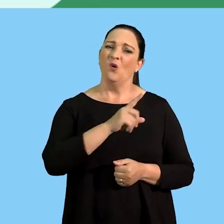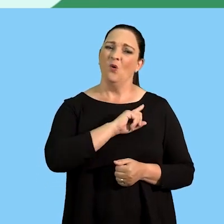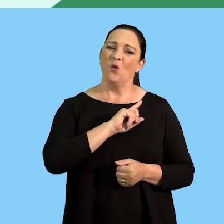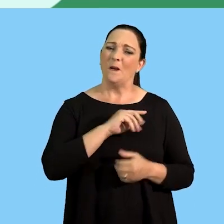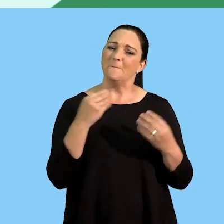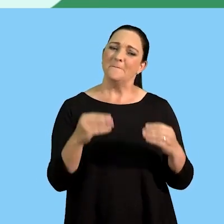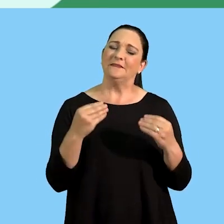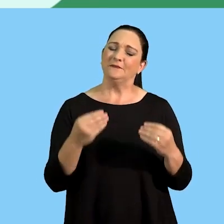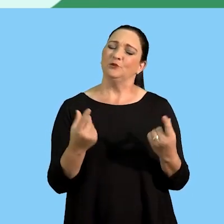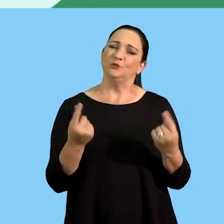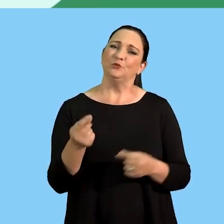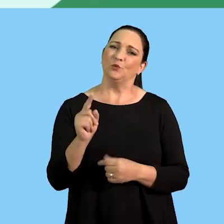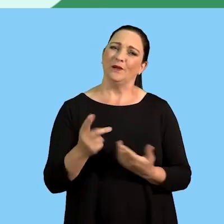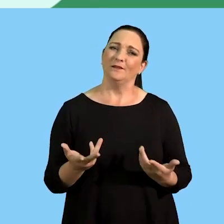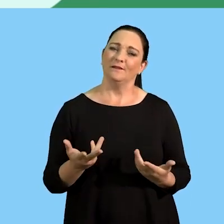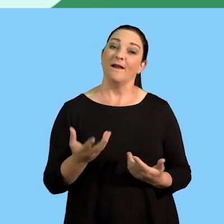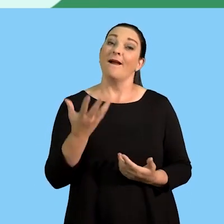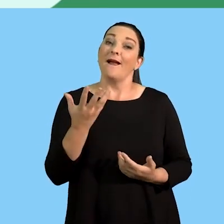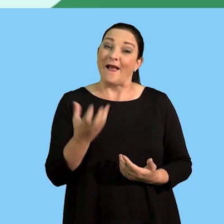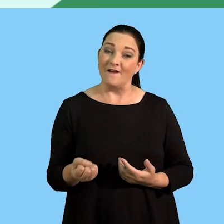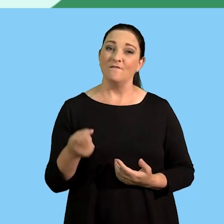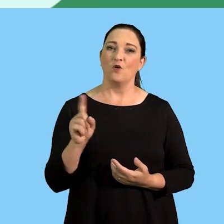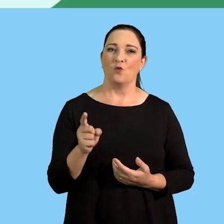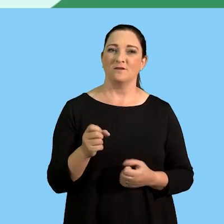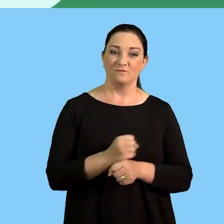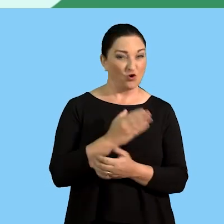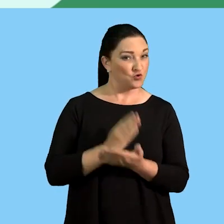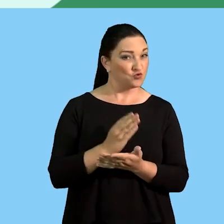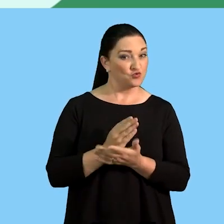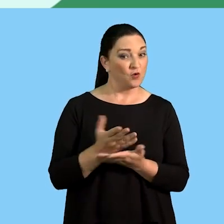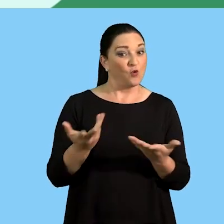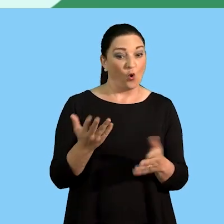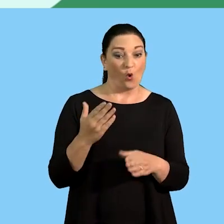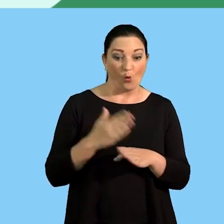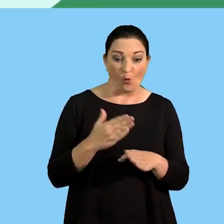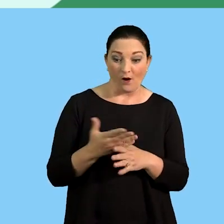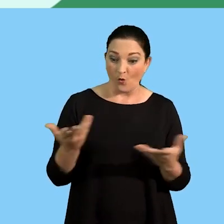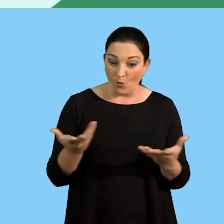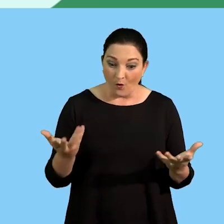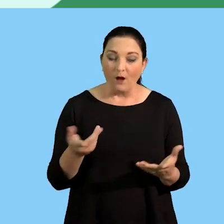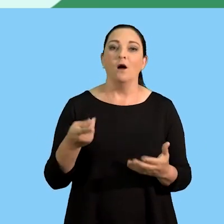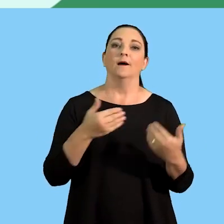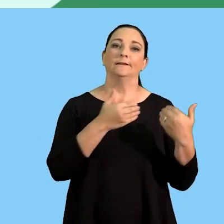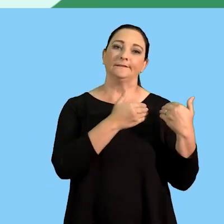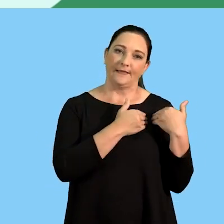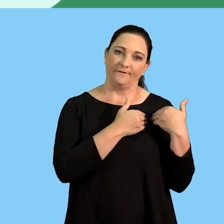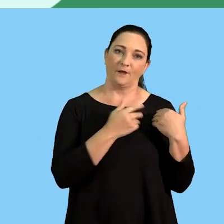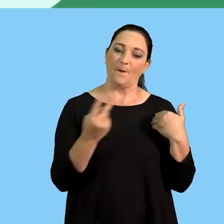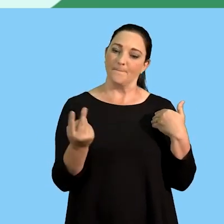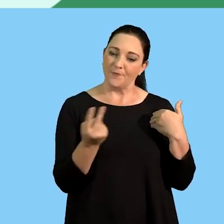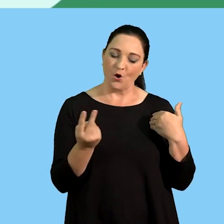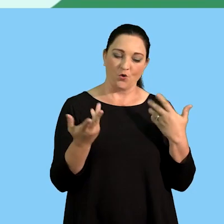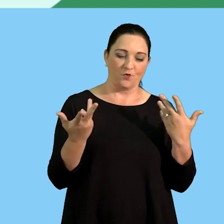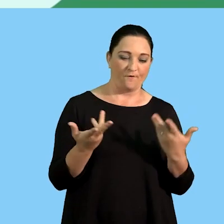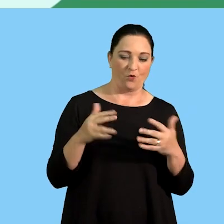is it that businesses must do or have to make sure that where they are working, it is safe for both the